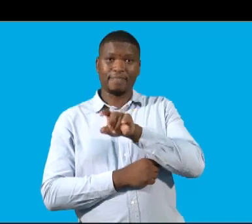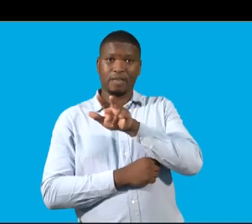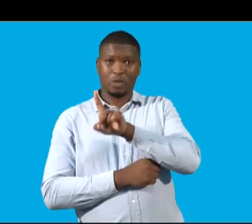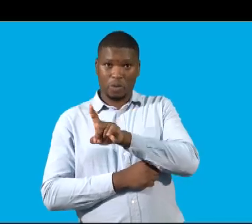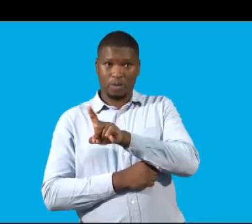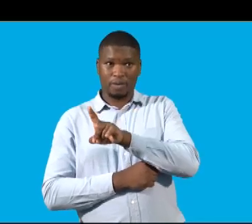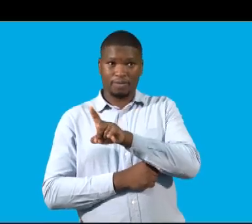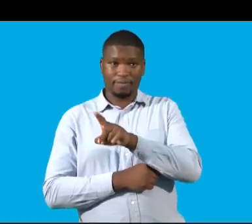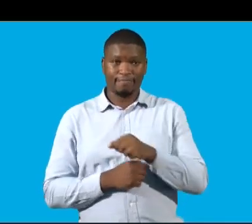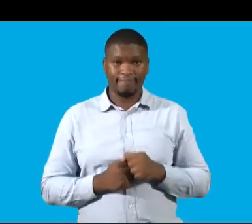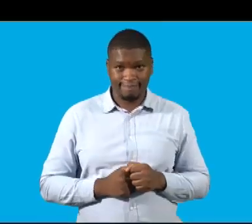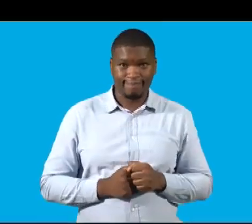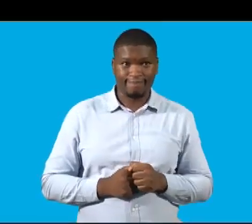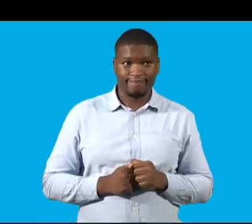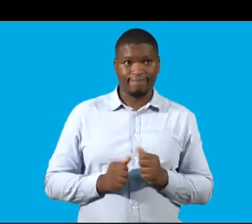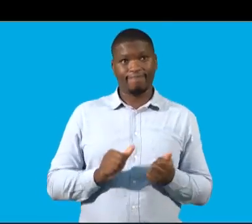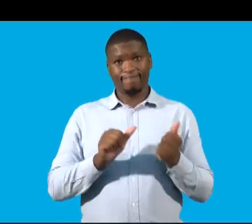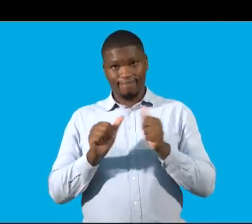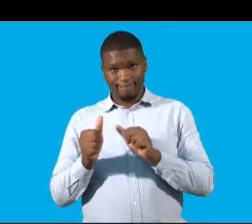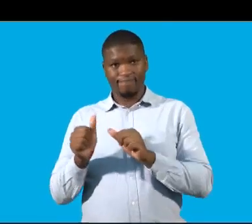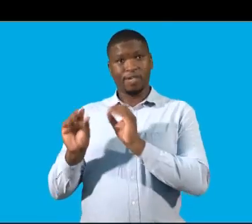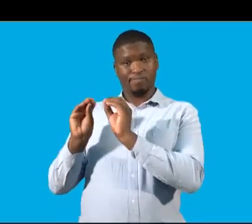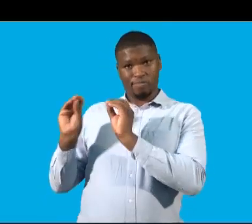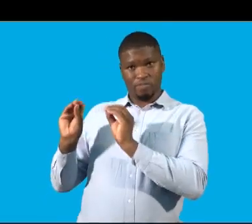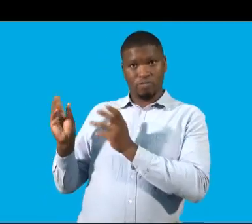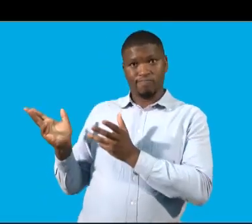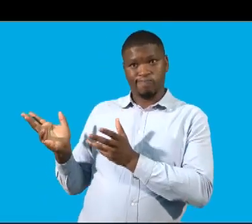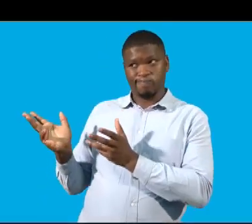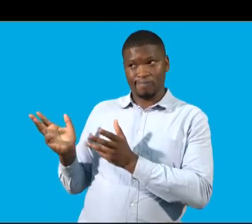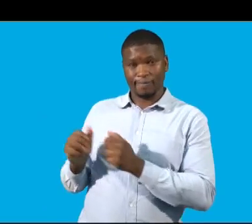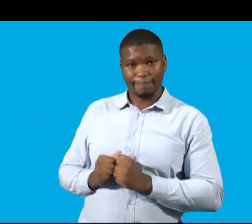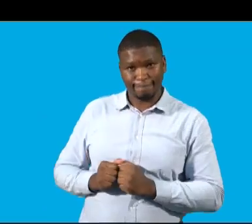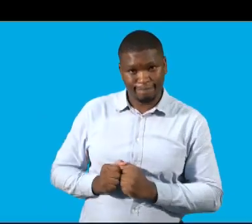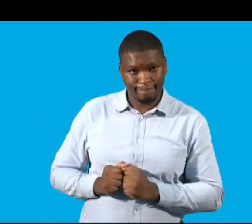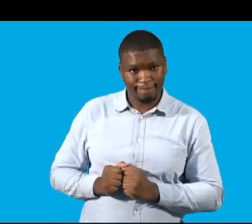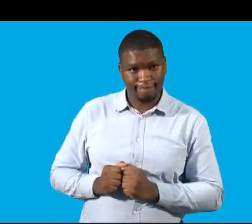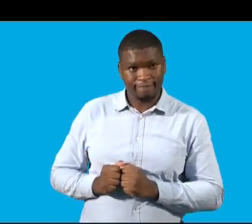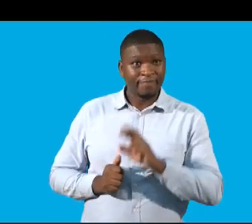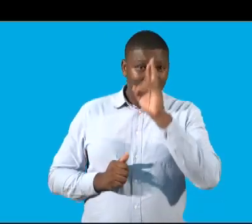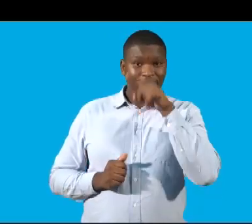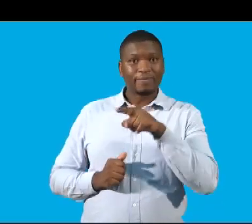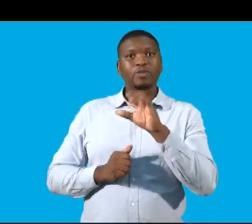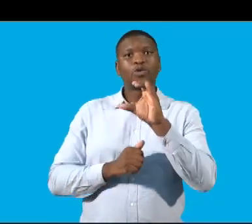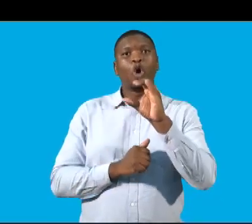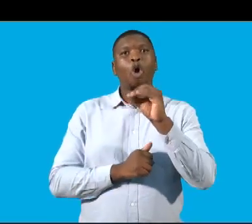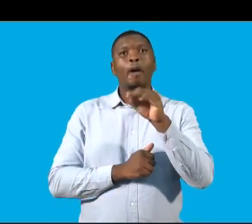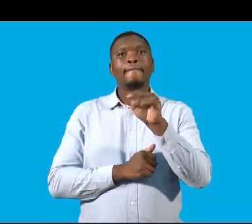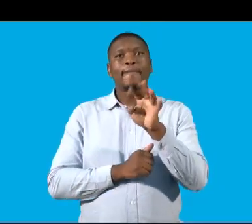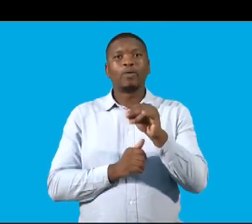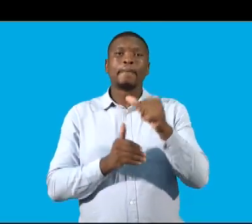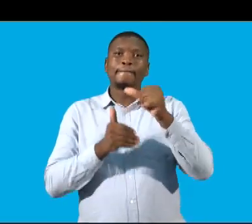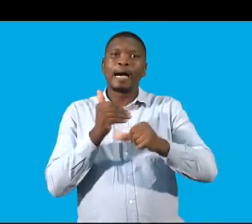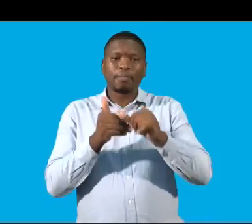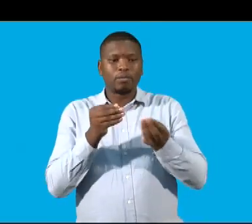350,333 rands and 81 cents. We have an interest of 8.5% compounded